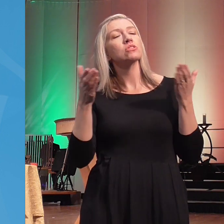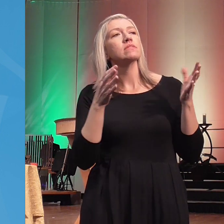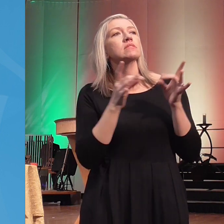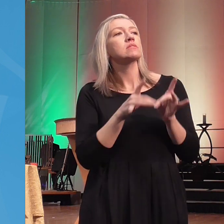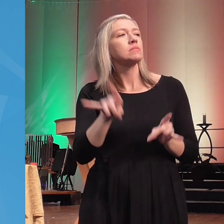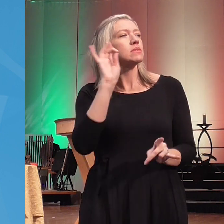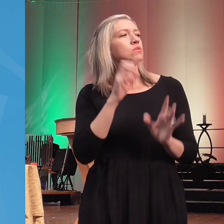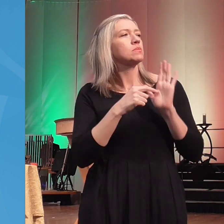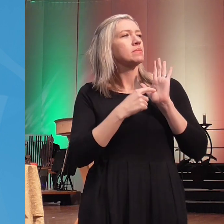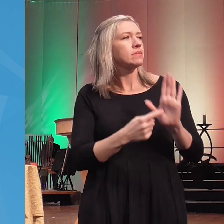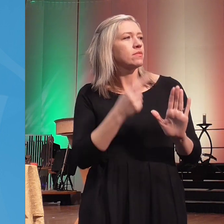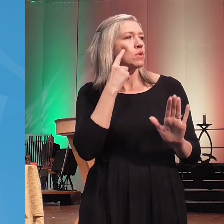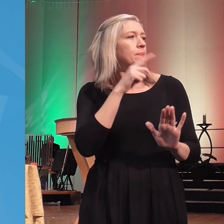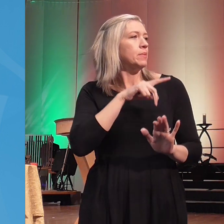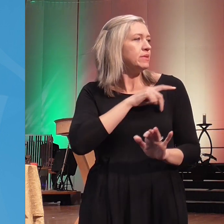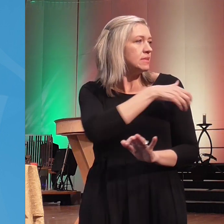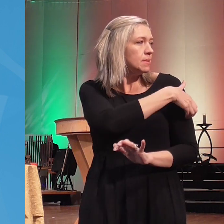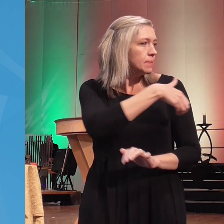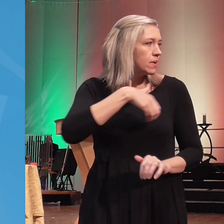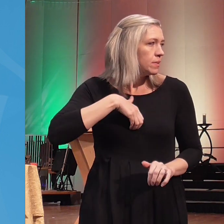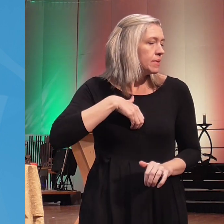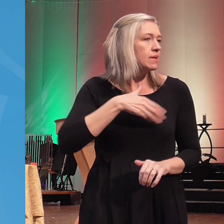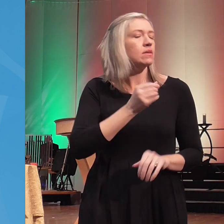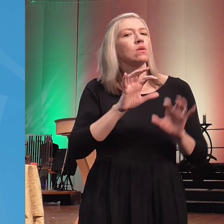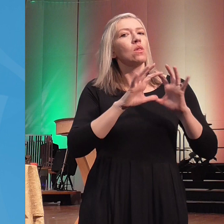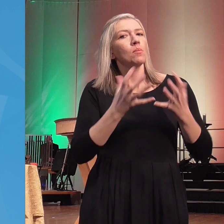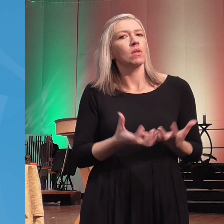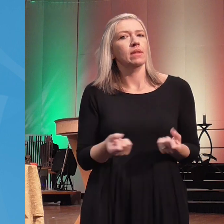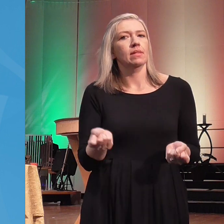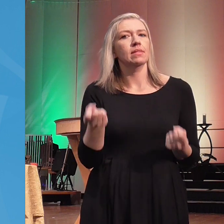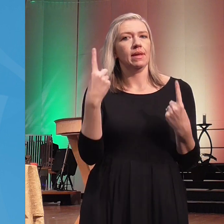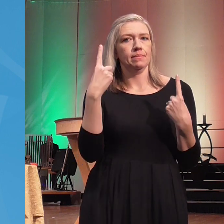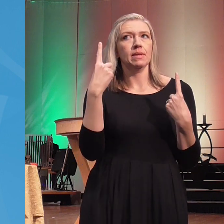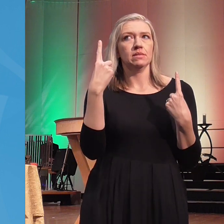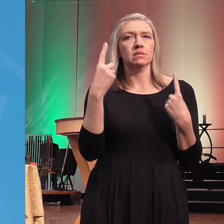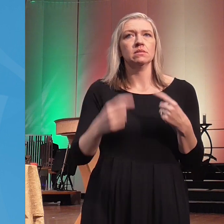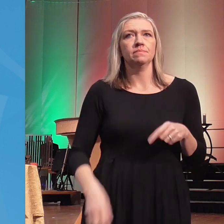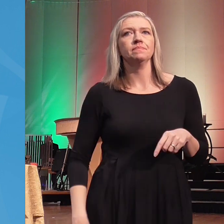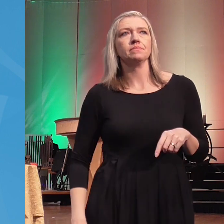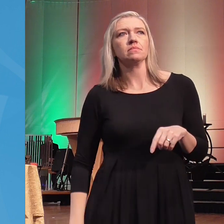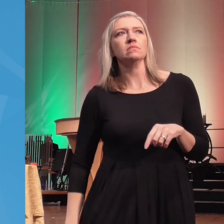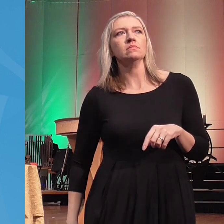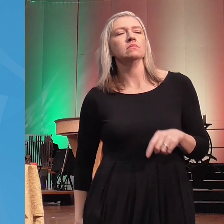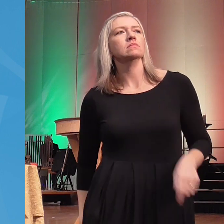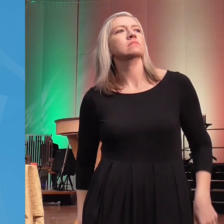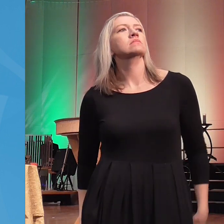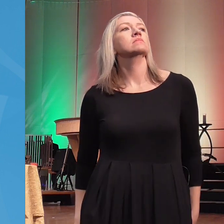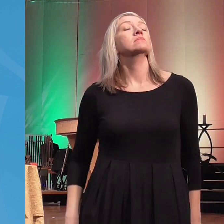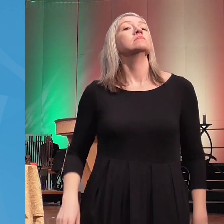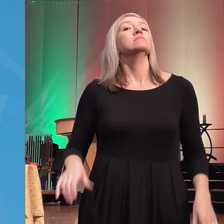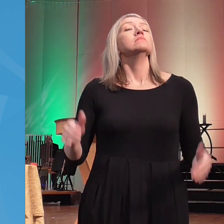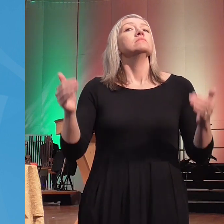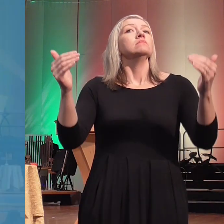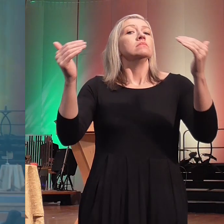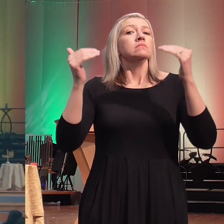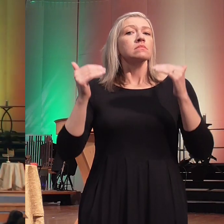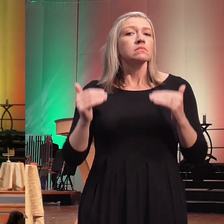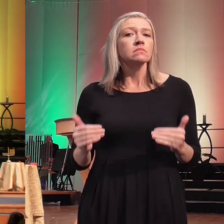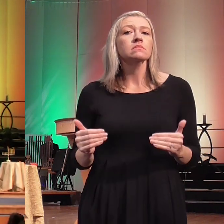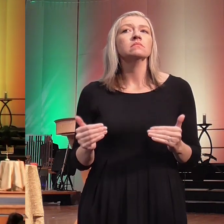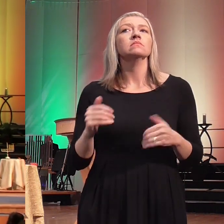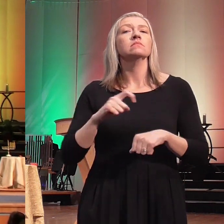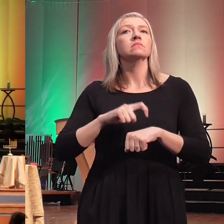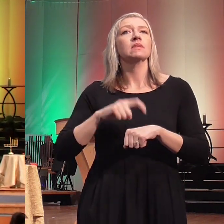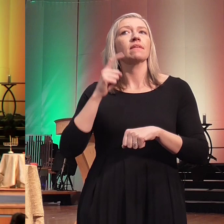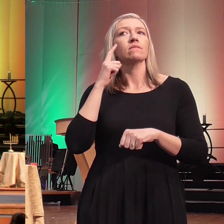serve as a spiritual beacon for personal empowerment and global enlightenment. With that, we'll now move